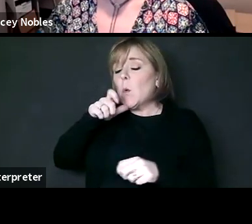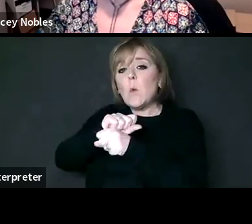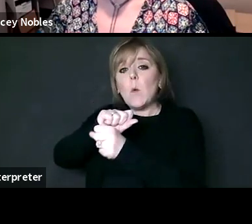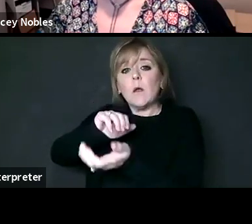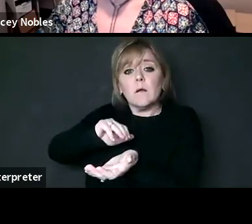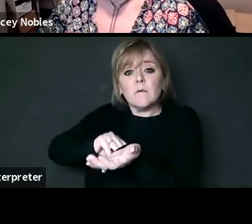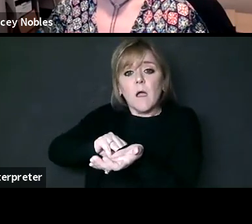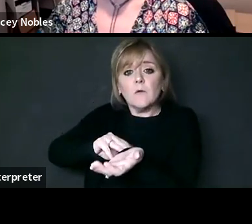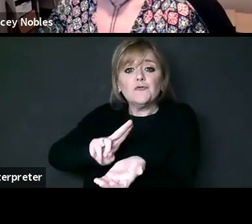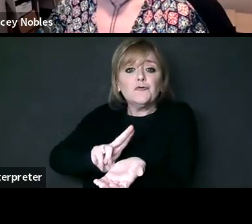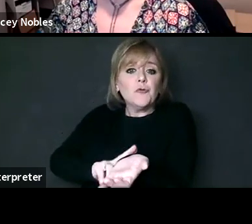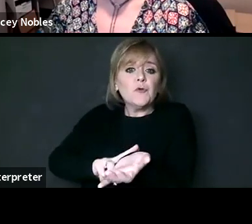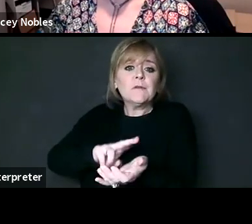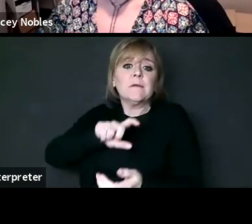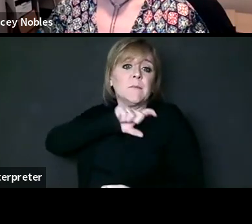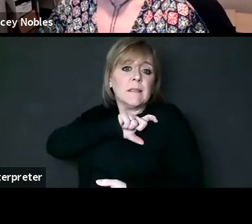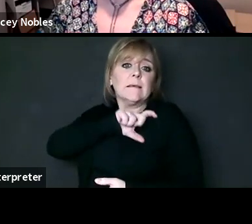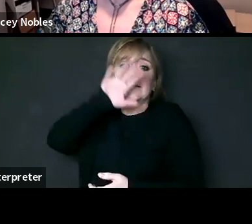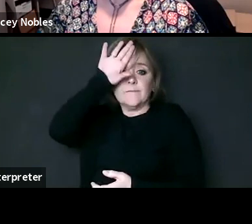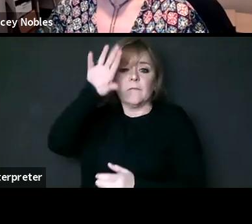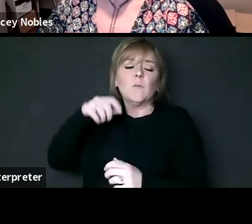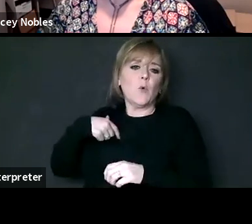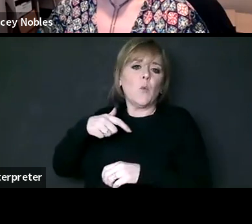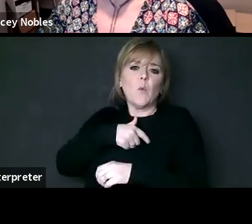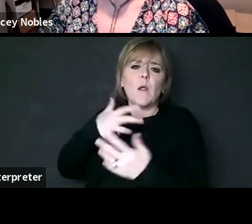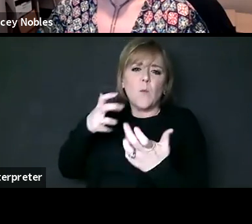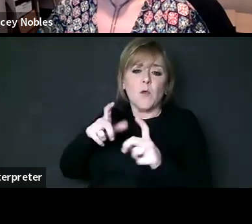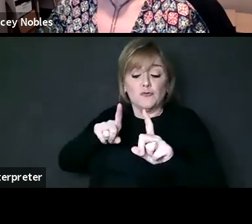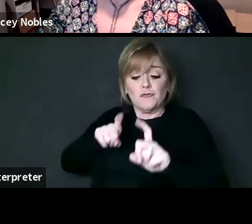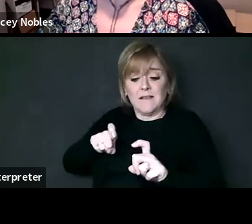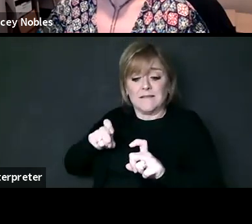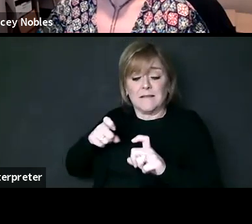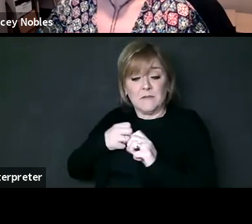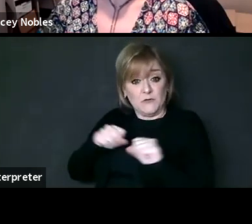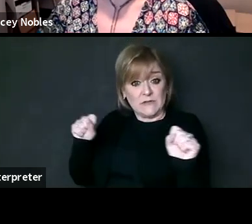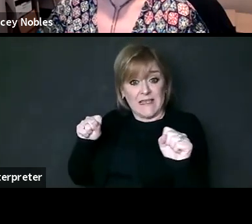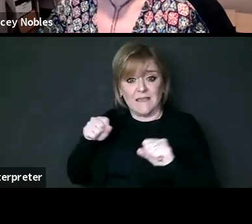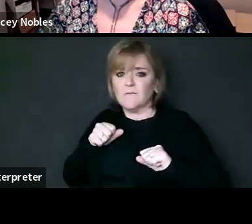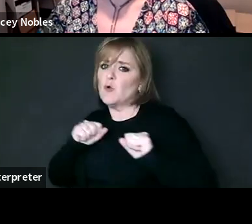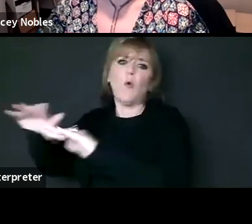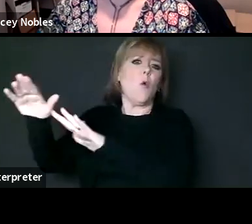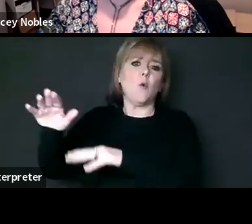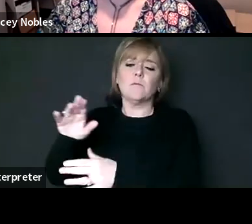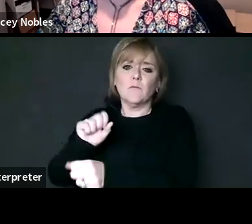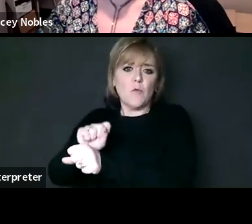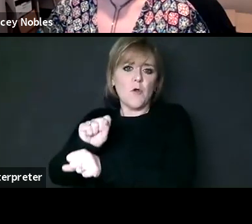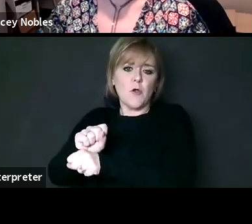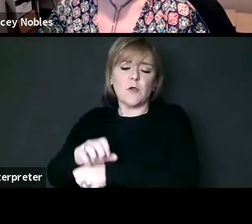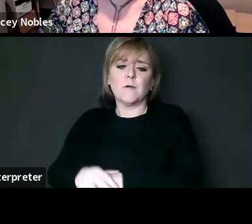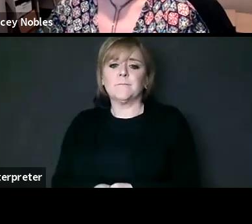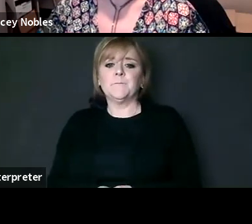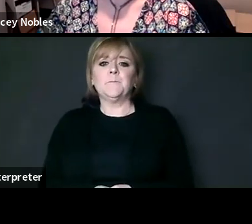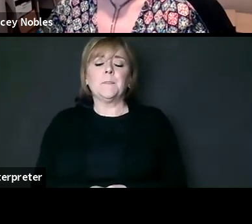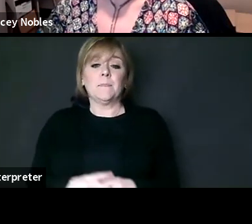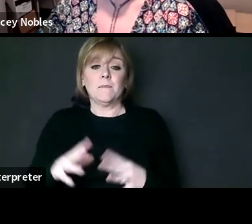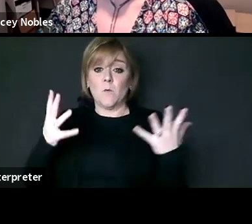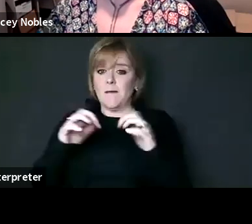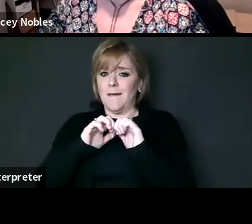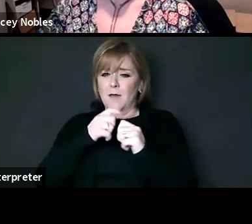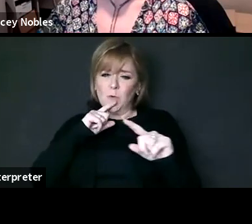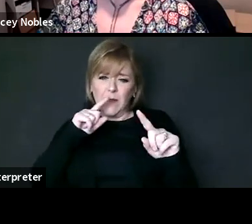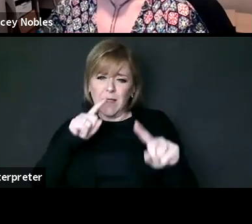the front lines immediately as soon as they're safe to go back into the front line. Now, to answer the question